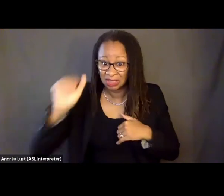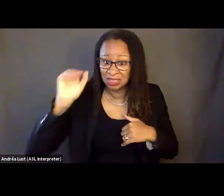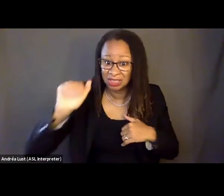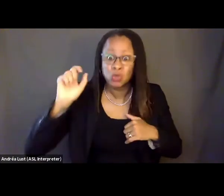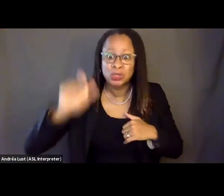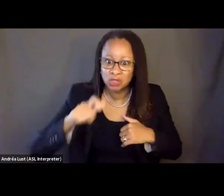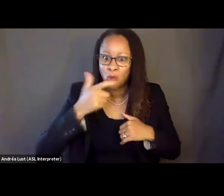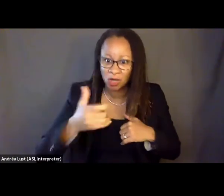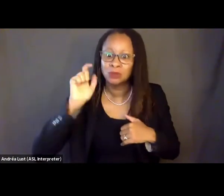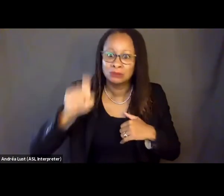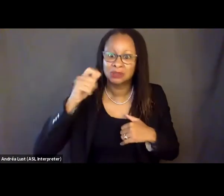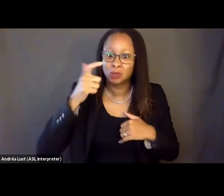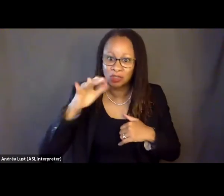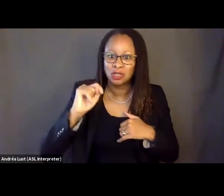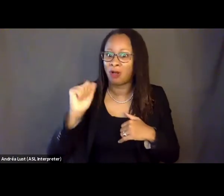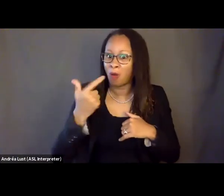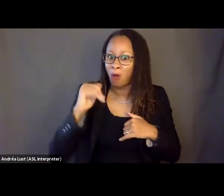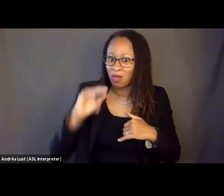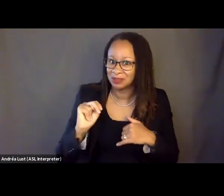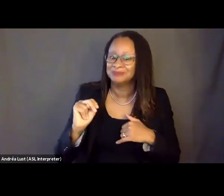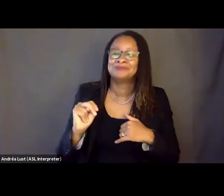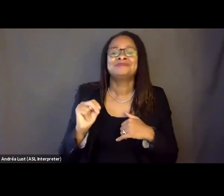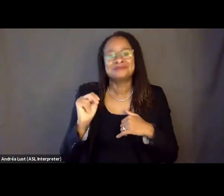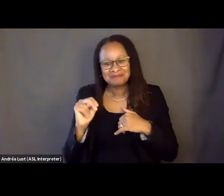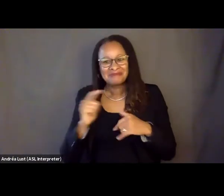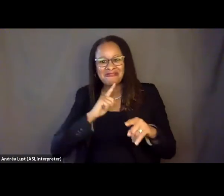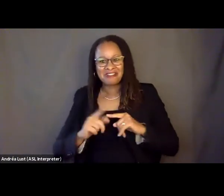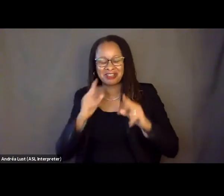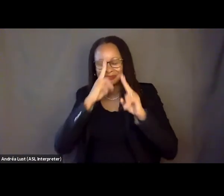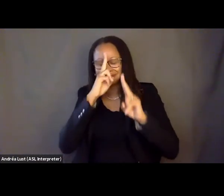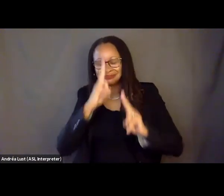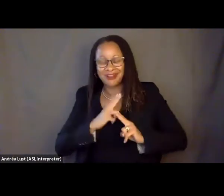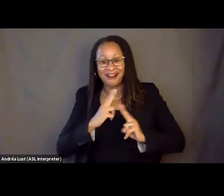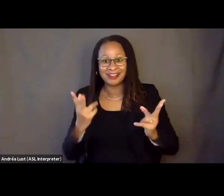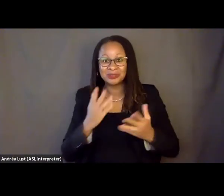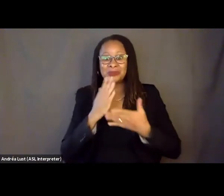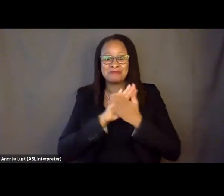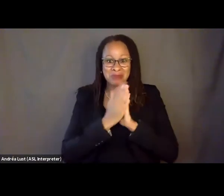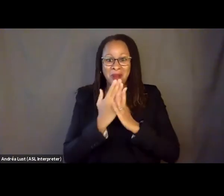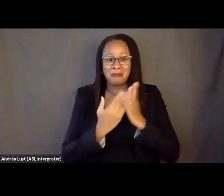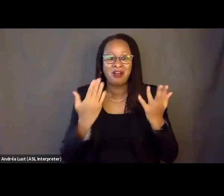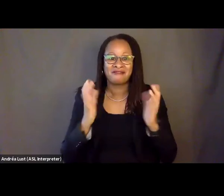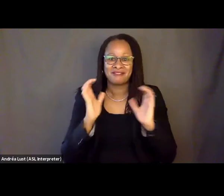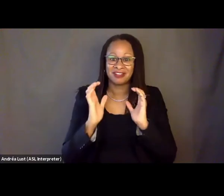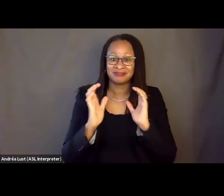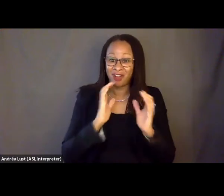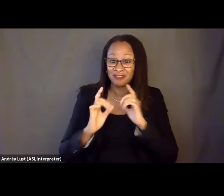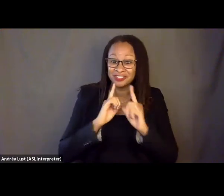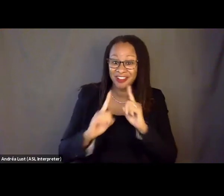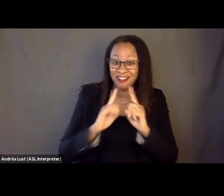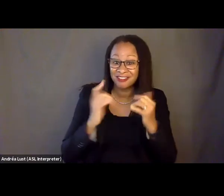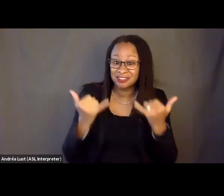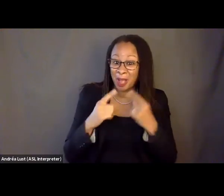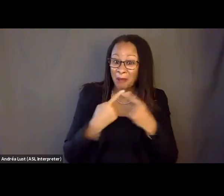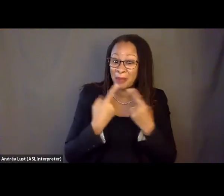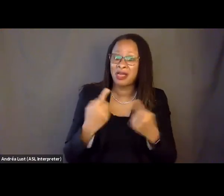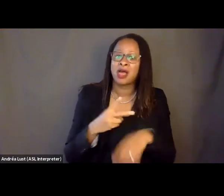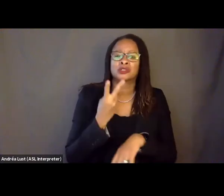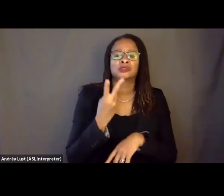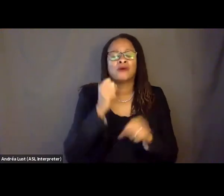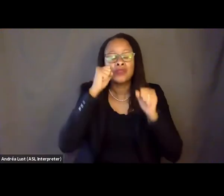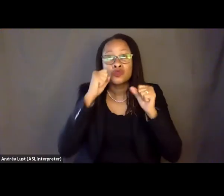good. You need to watch All In. And so I'm just really, really honored to be able to be a part of this conversation today with two of the